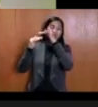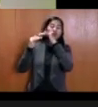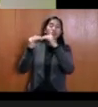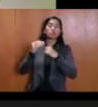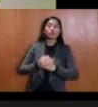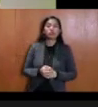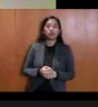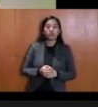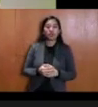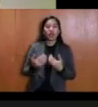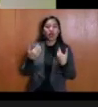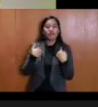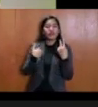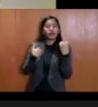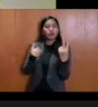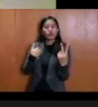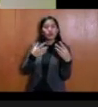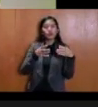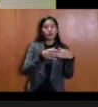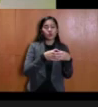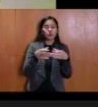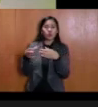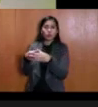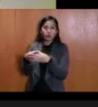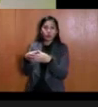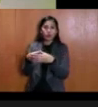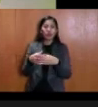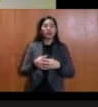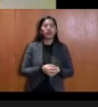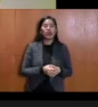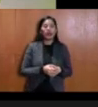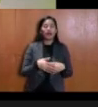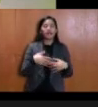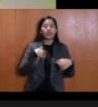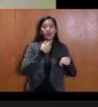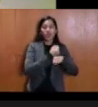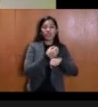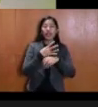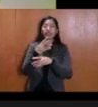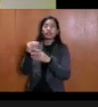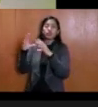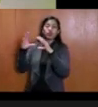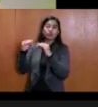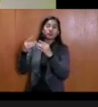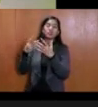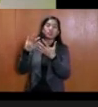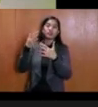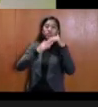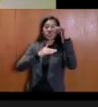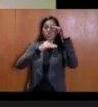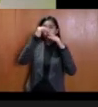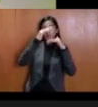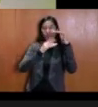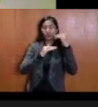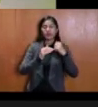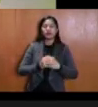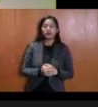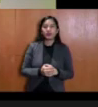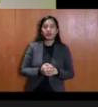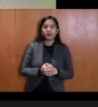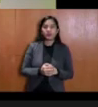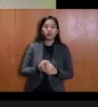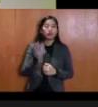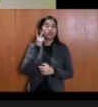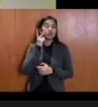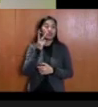actually with two groups. Of course, you have the hard and the soft infrastructure. And in the case of the hard infrastructure, we're seeing actually already